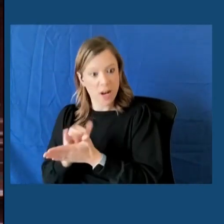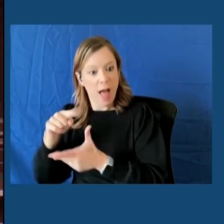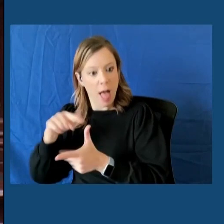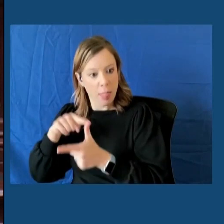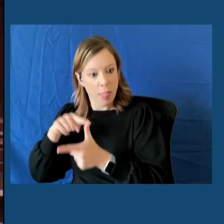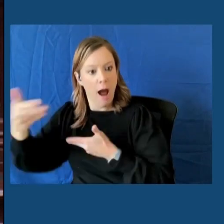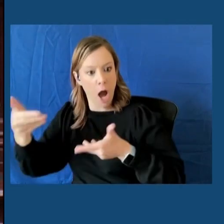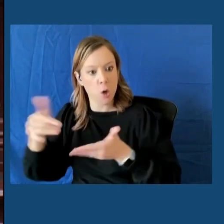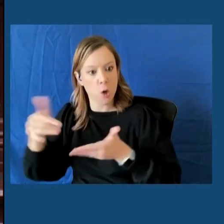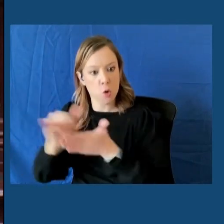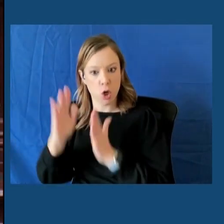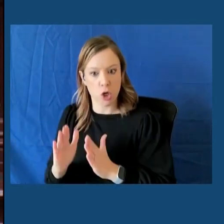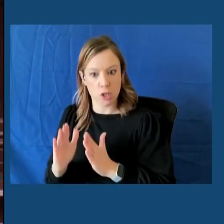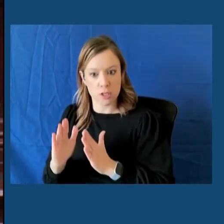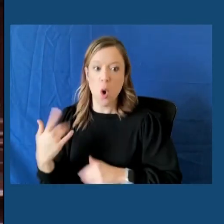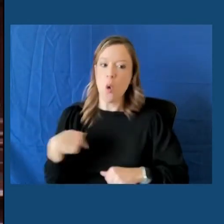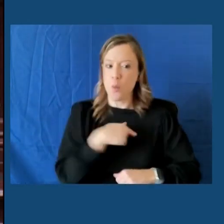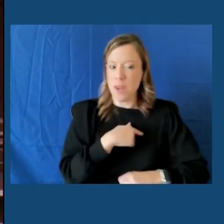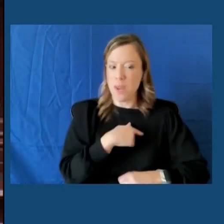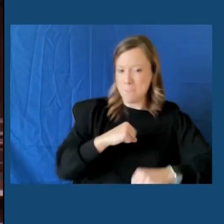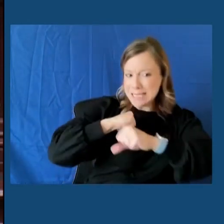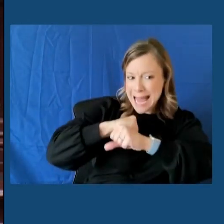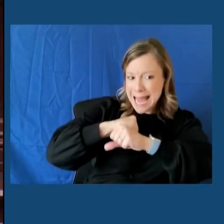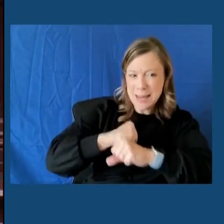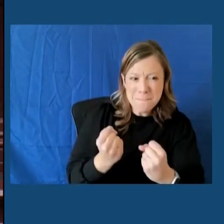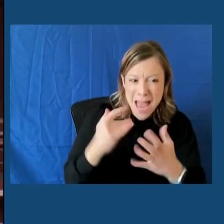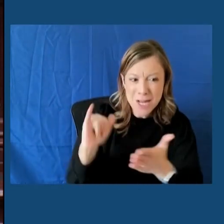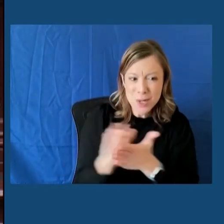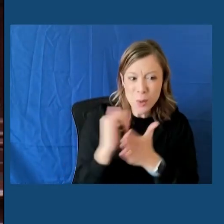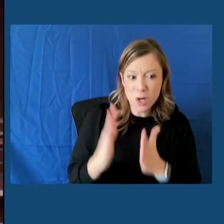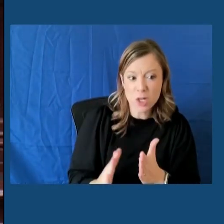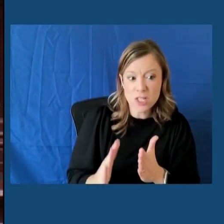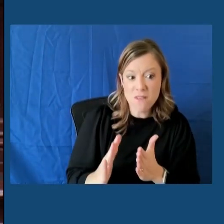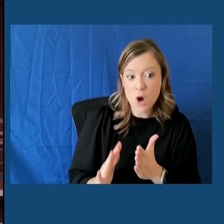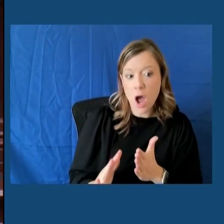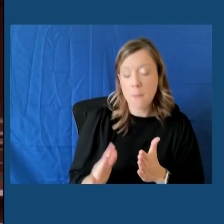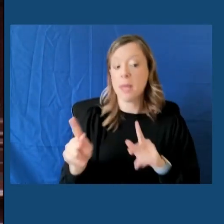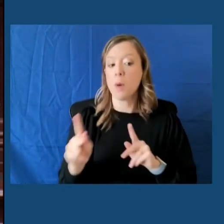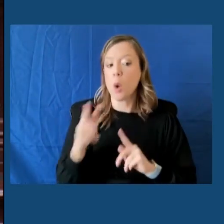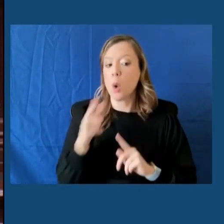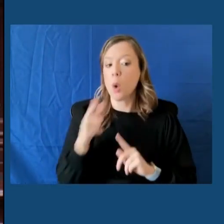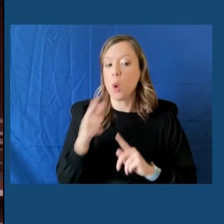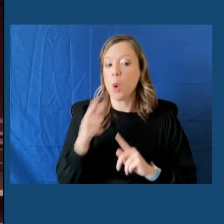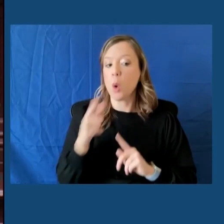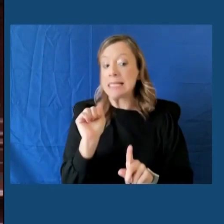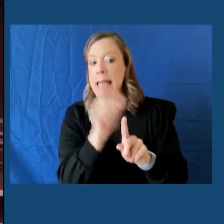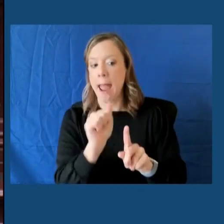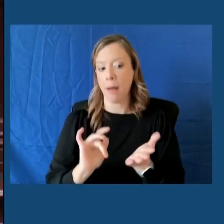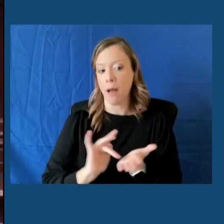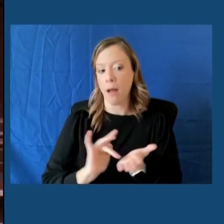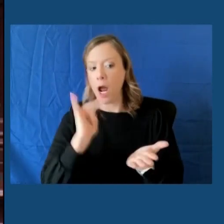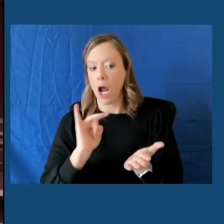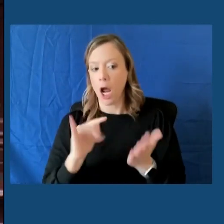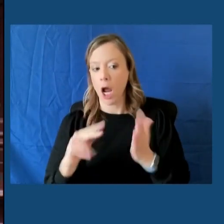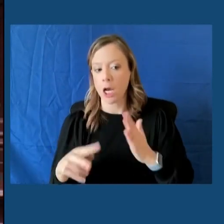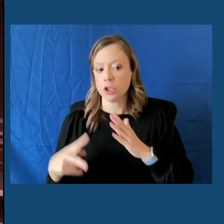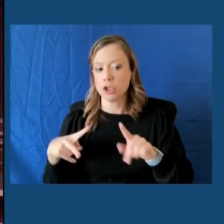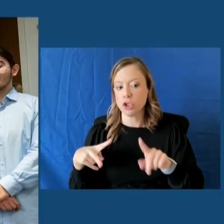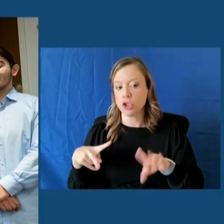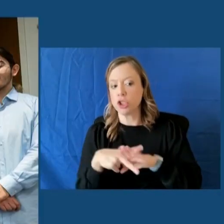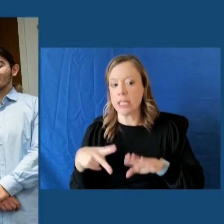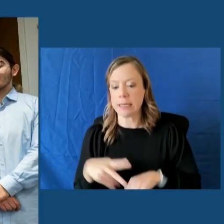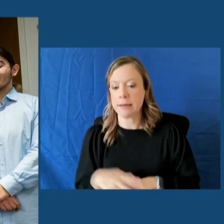and scammers. Right now, I'm proposing the first significant change to our